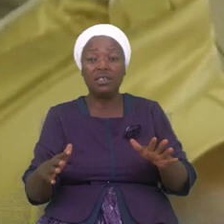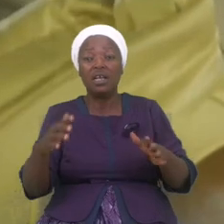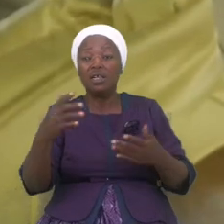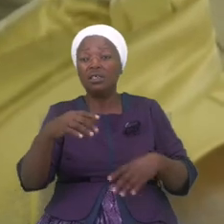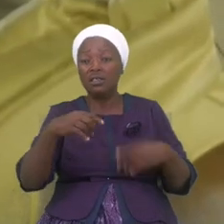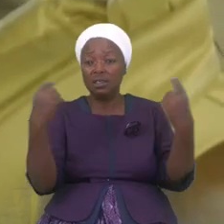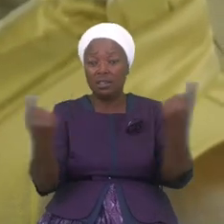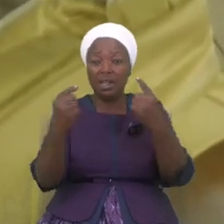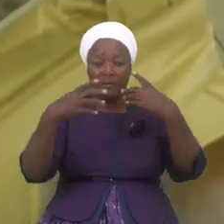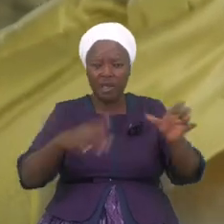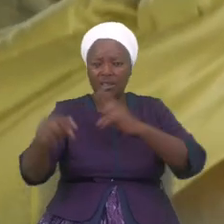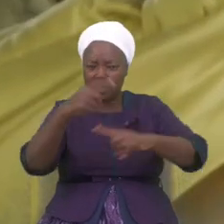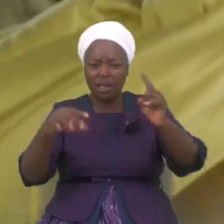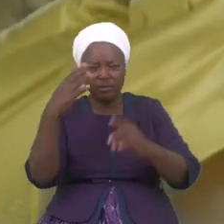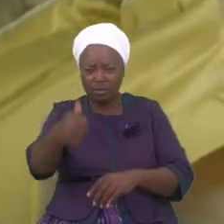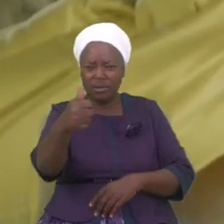Say it for yourself now.